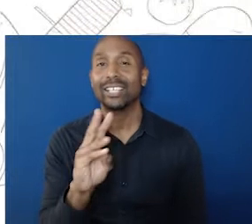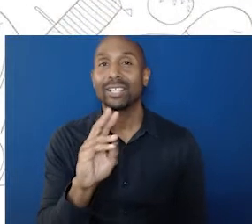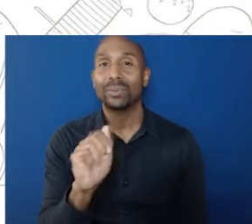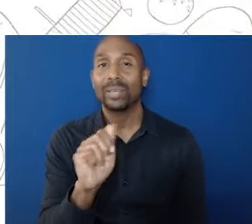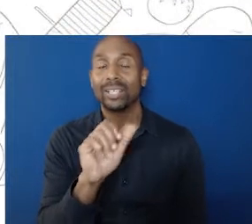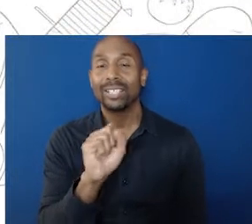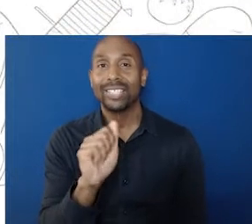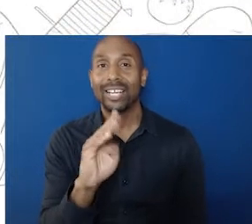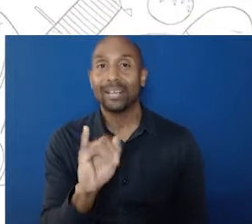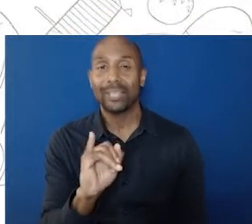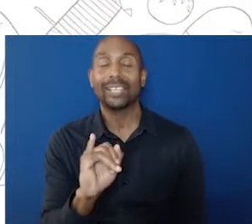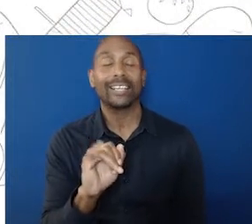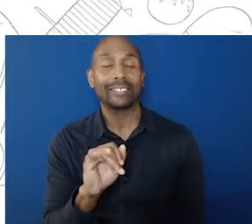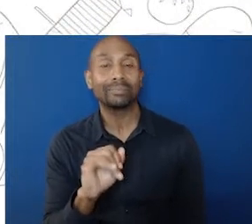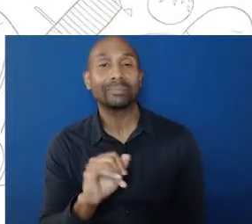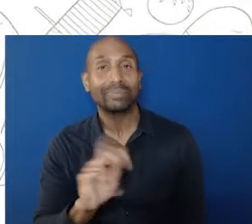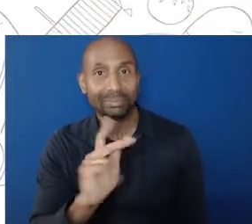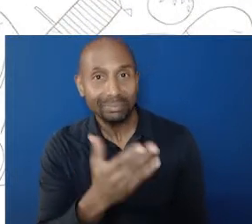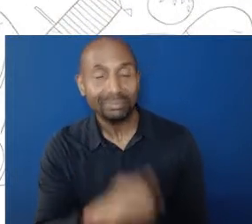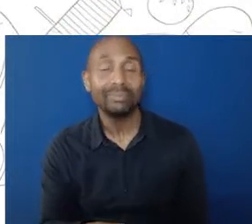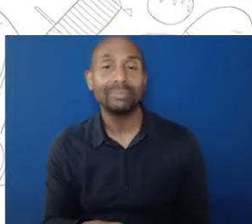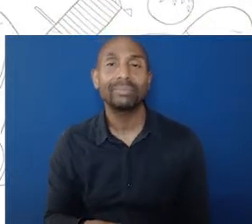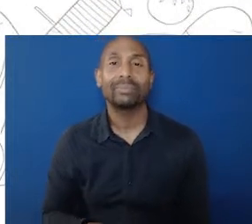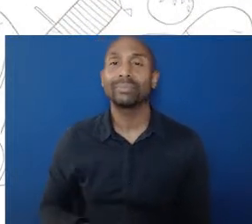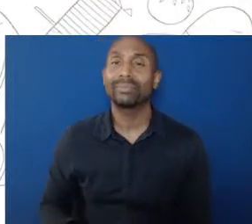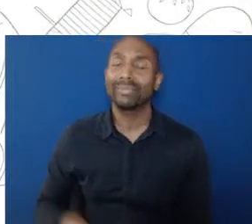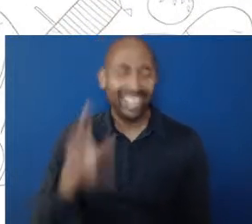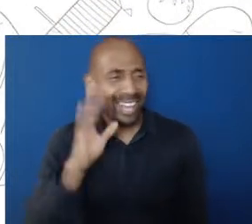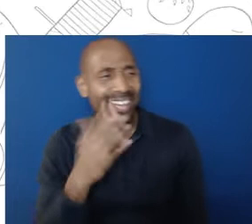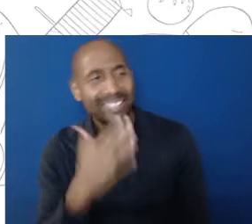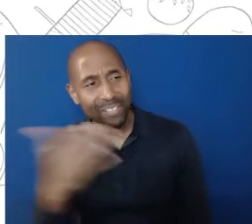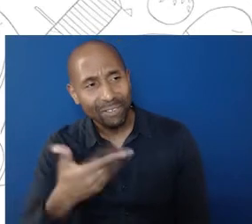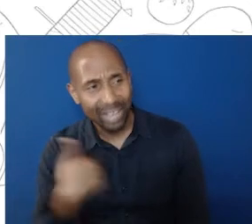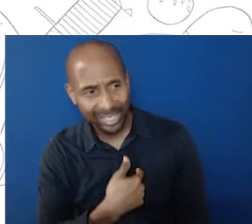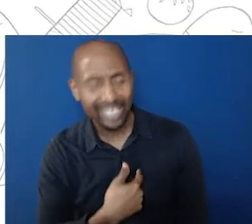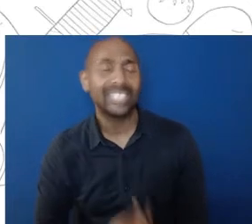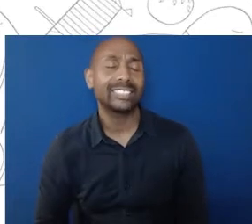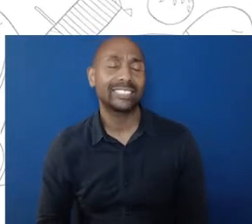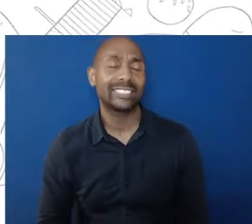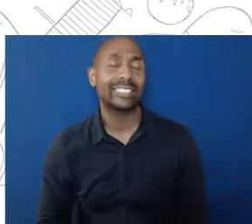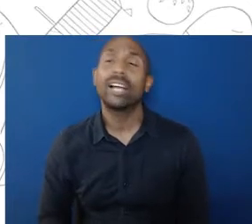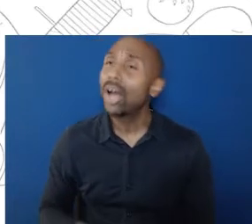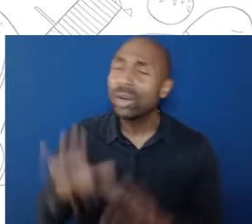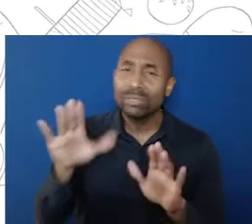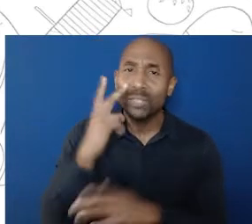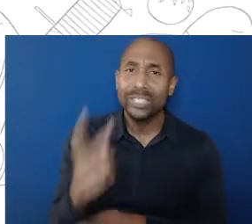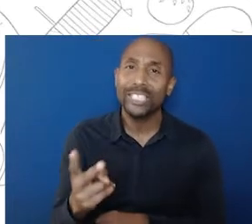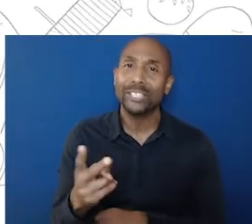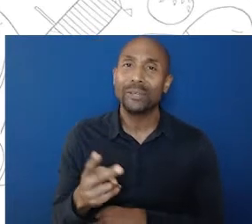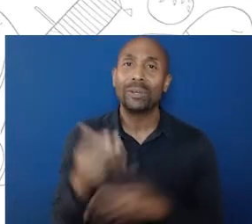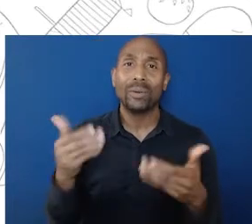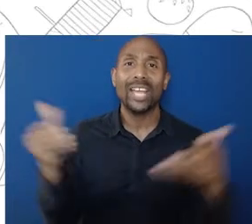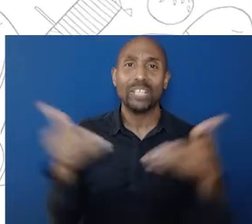me. Hi, it's so good to see you here. It's lovely to be seen. Yeah, I'd love you to introduce yourselves.